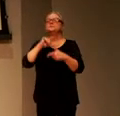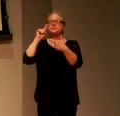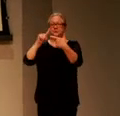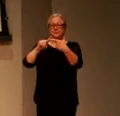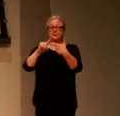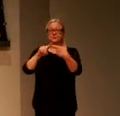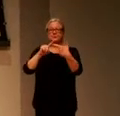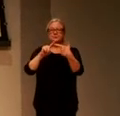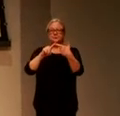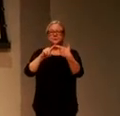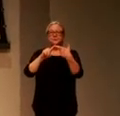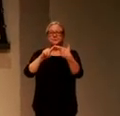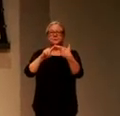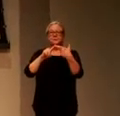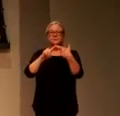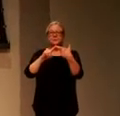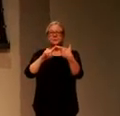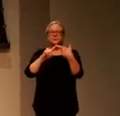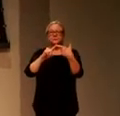Two,